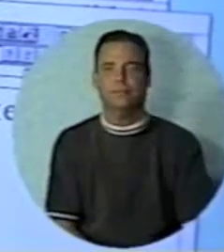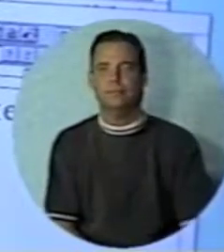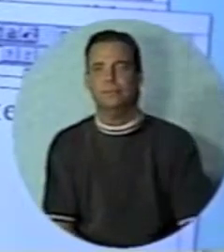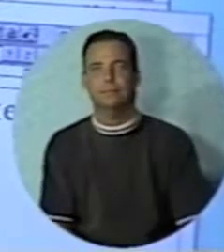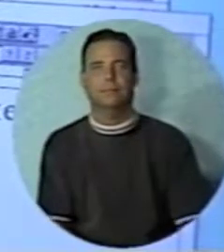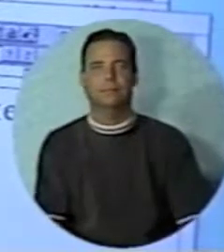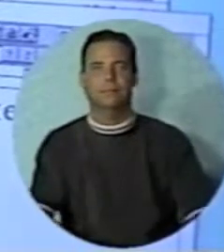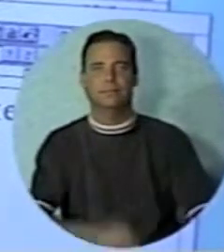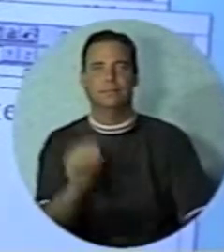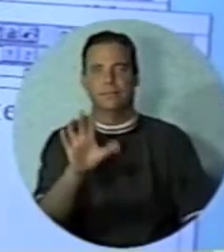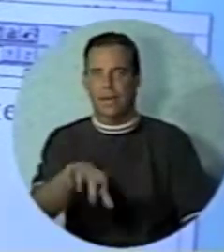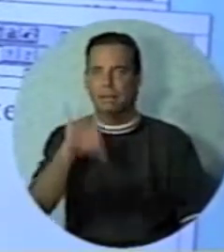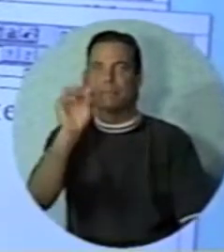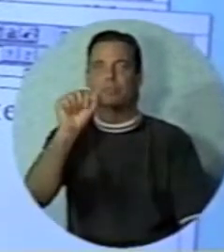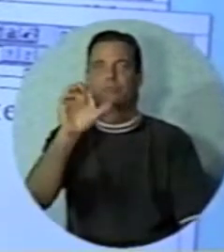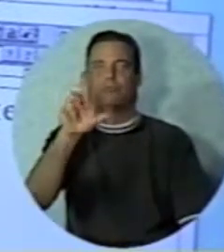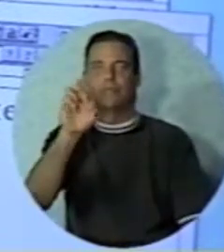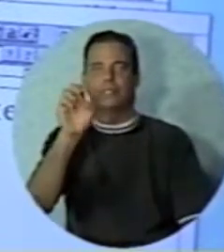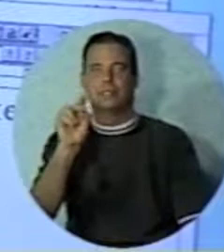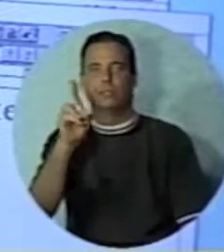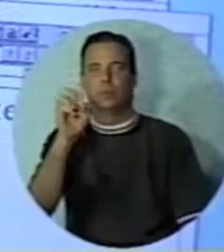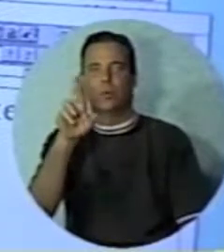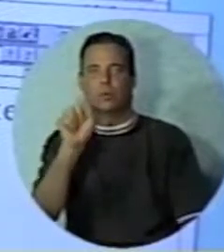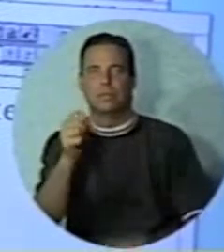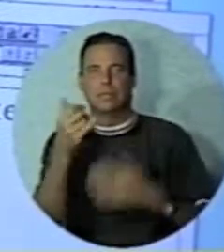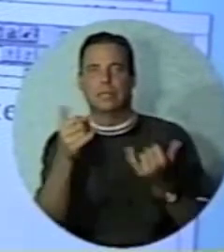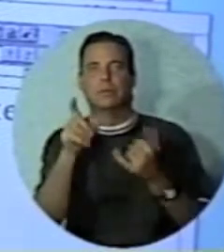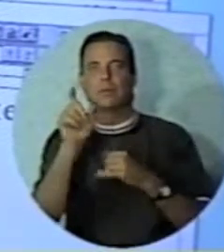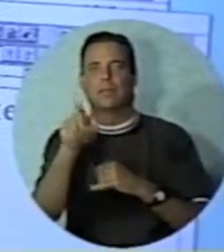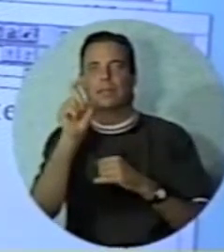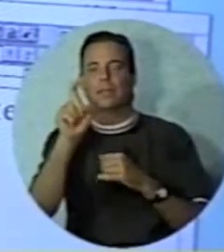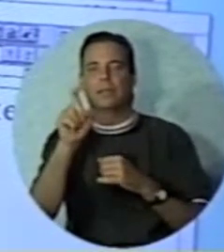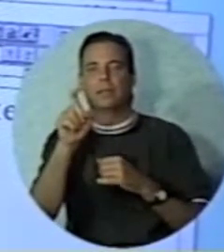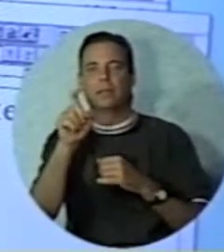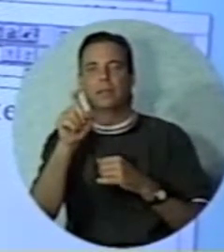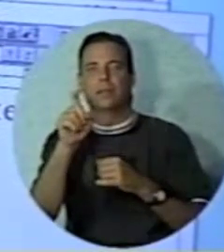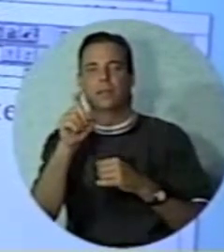I'm selecting screen doors, clicking a word,